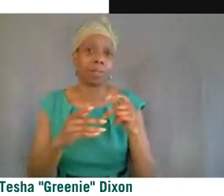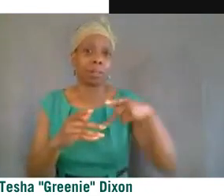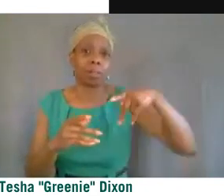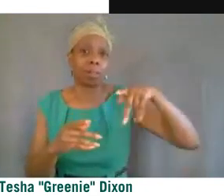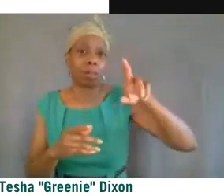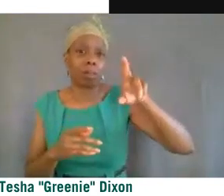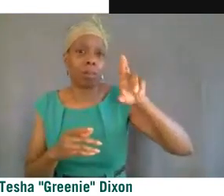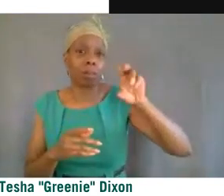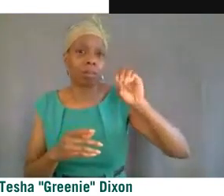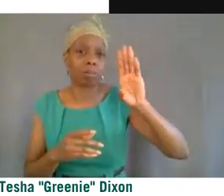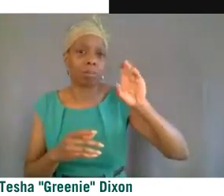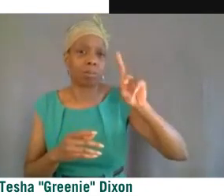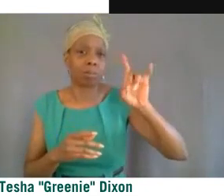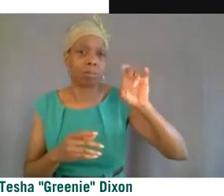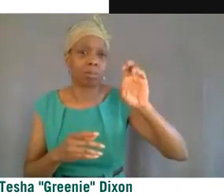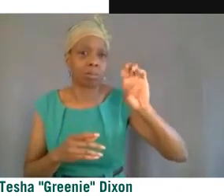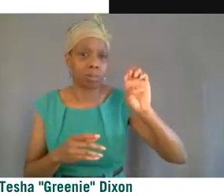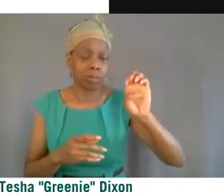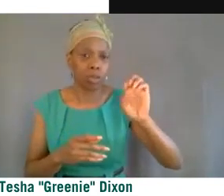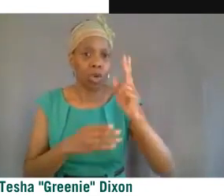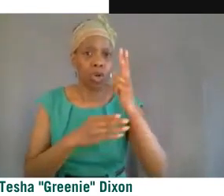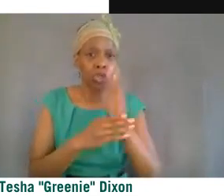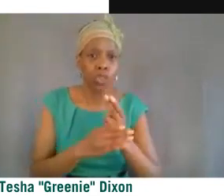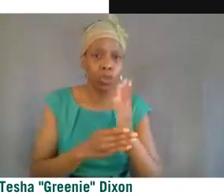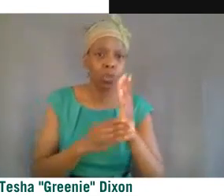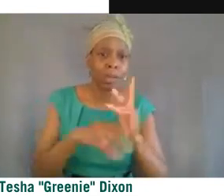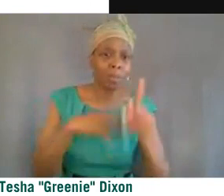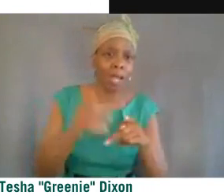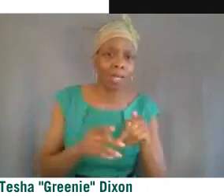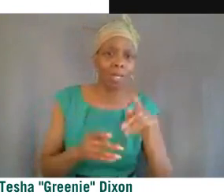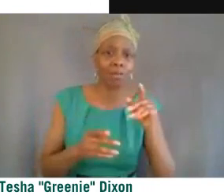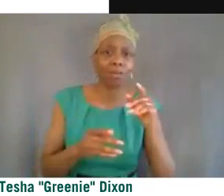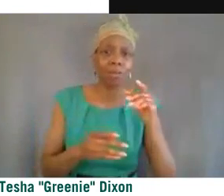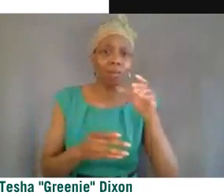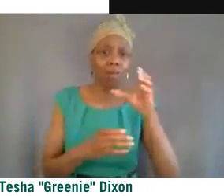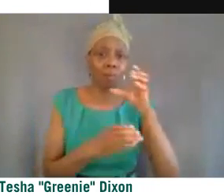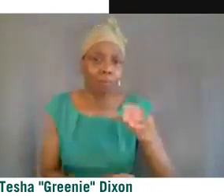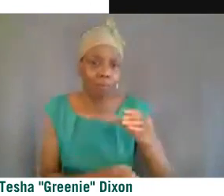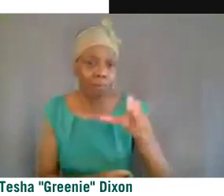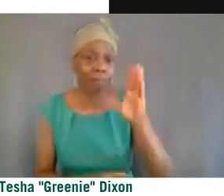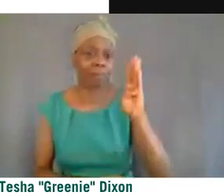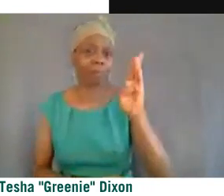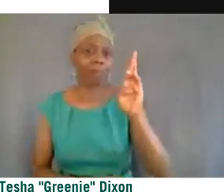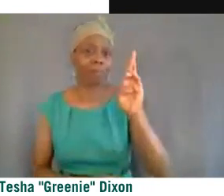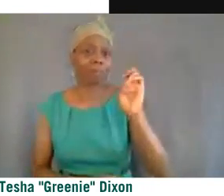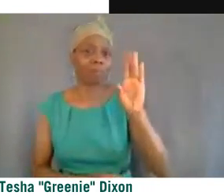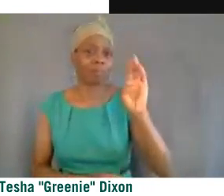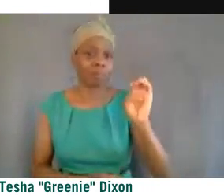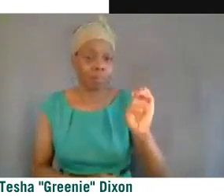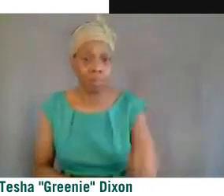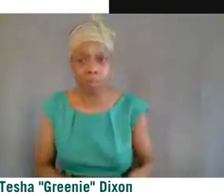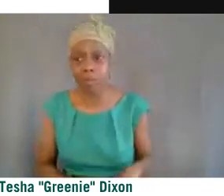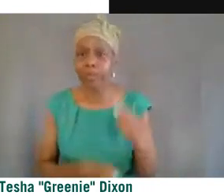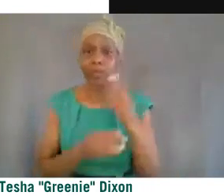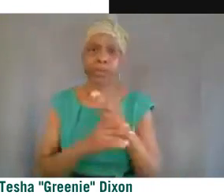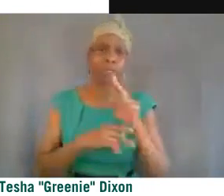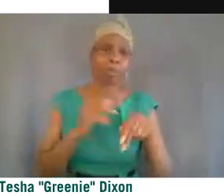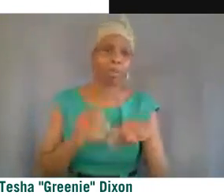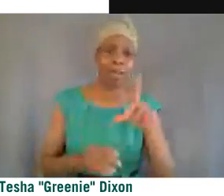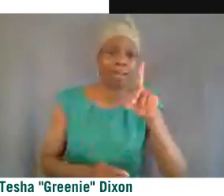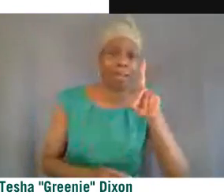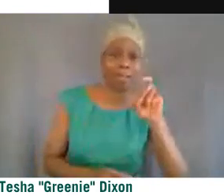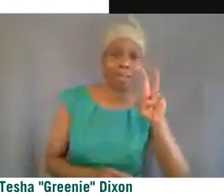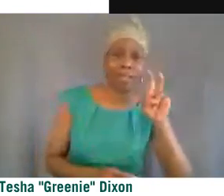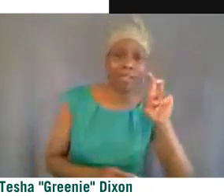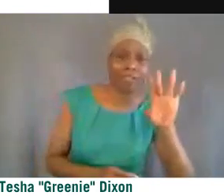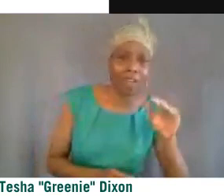some kind of a brace, or using some kind of a device like a brace or a wheelchair or a communication device,